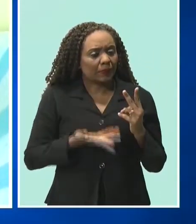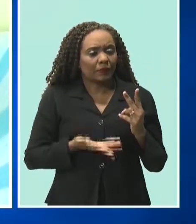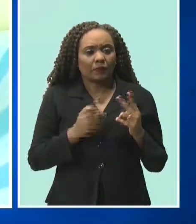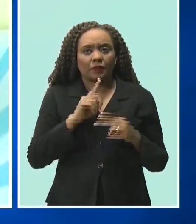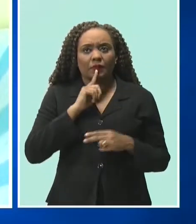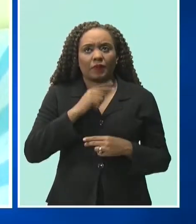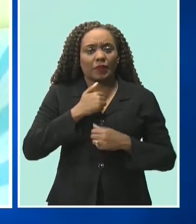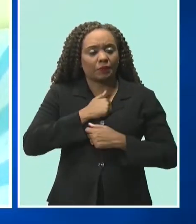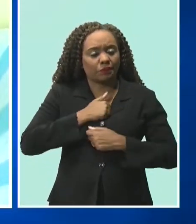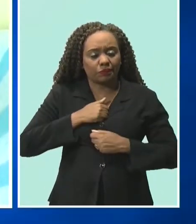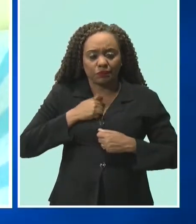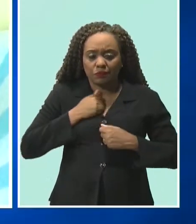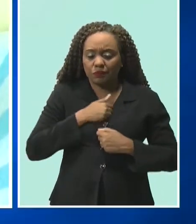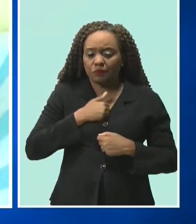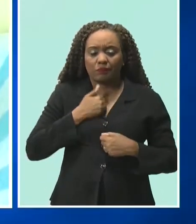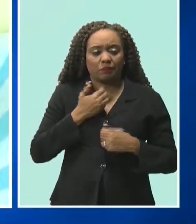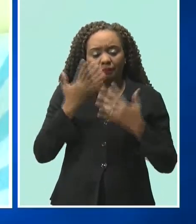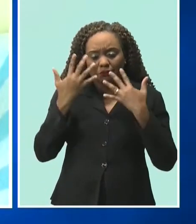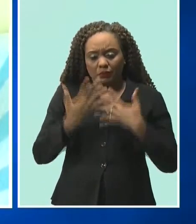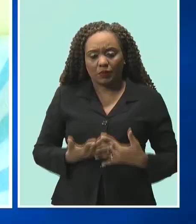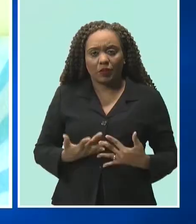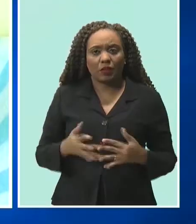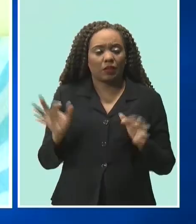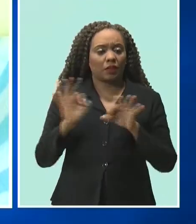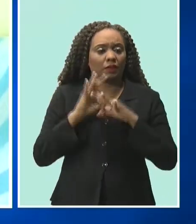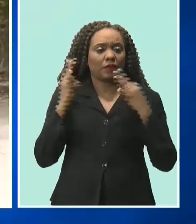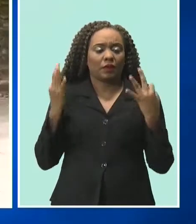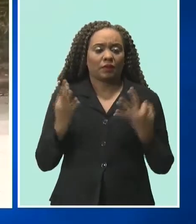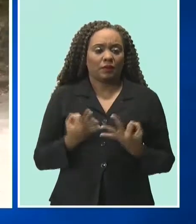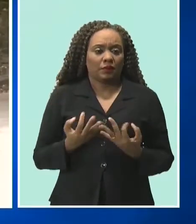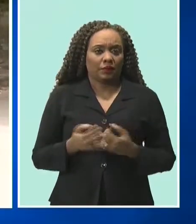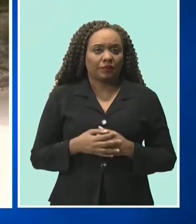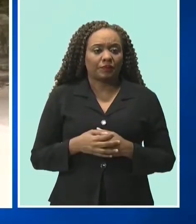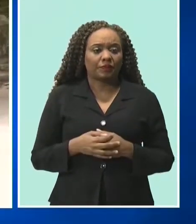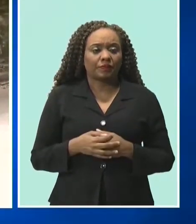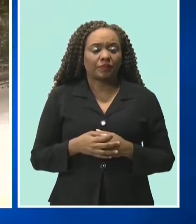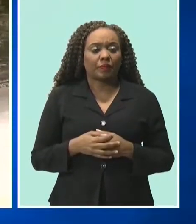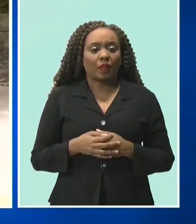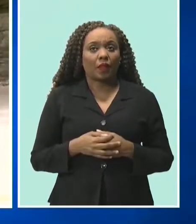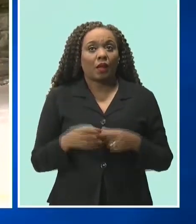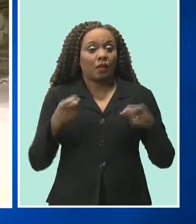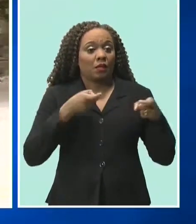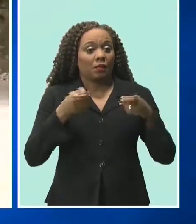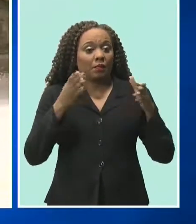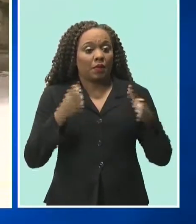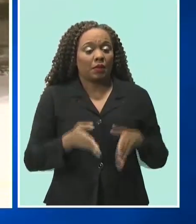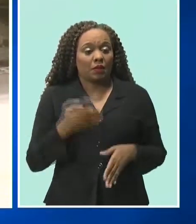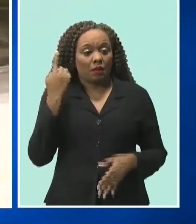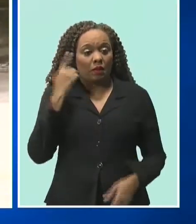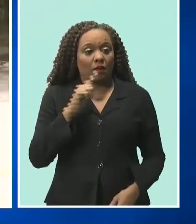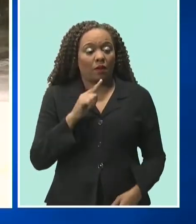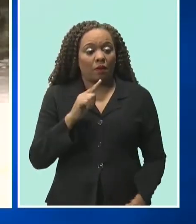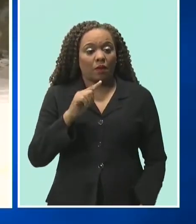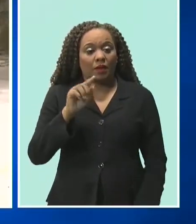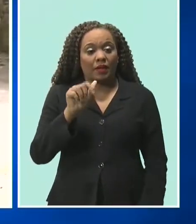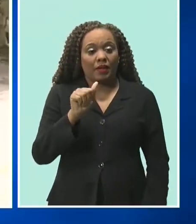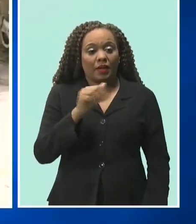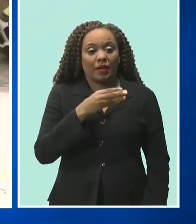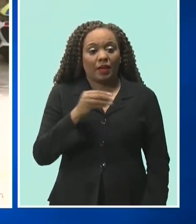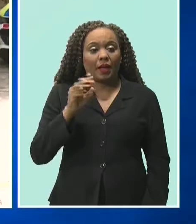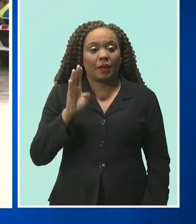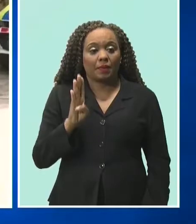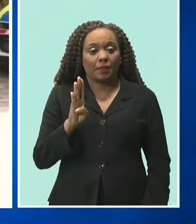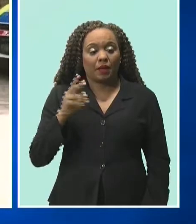express my deepest sympathies to his family. Manager of A&B Pest Control David King says he had